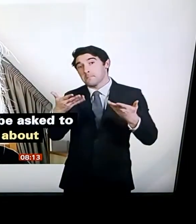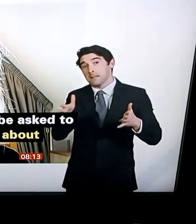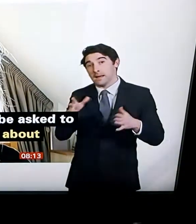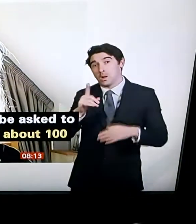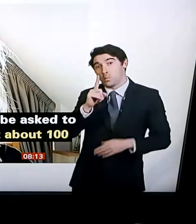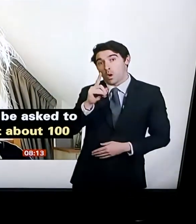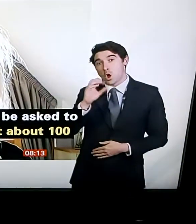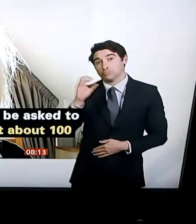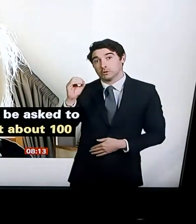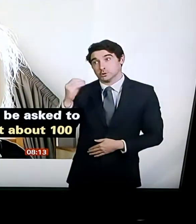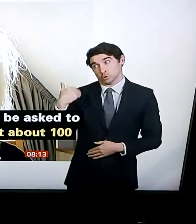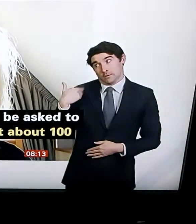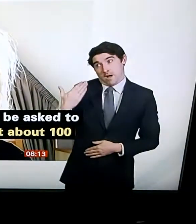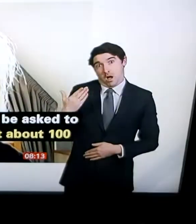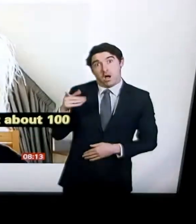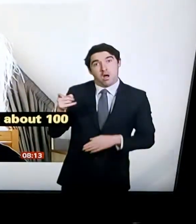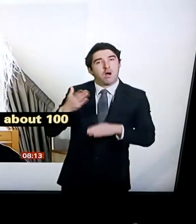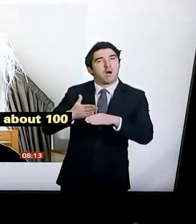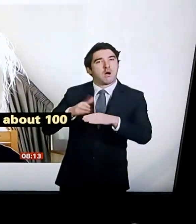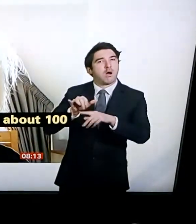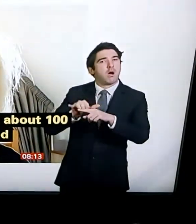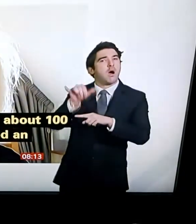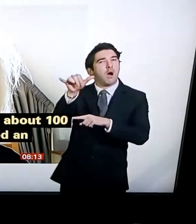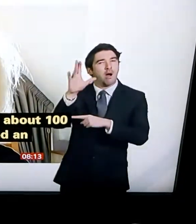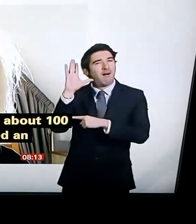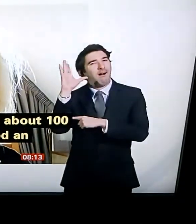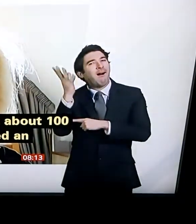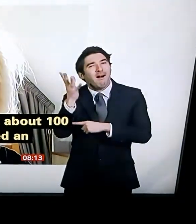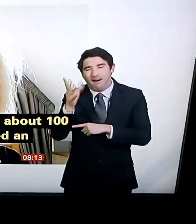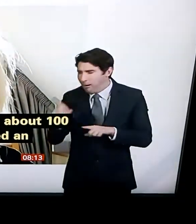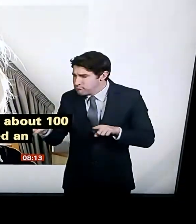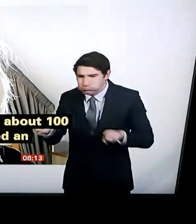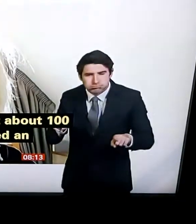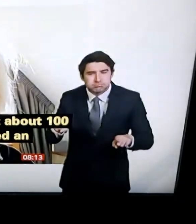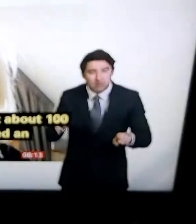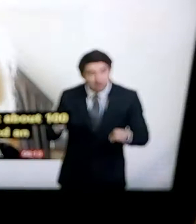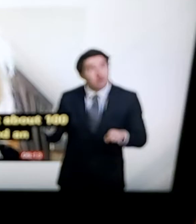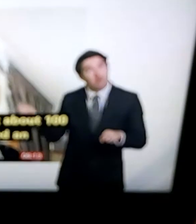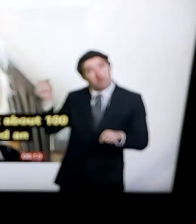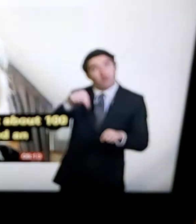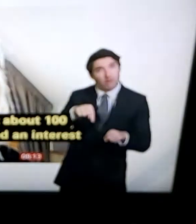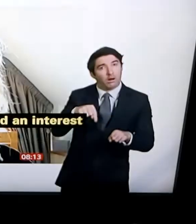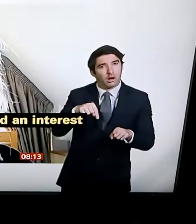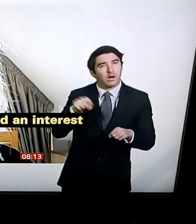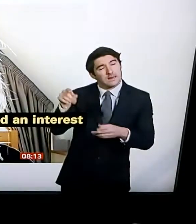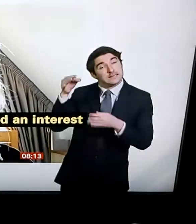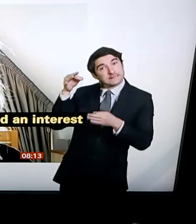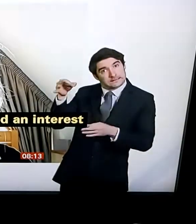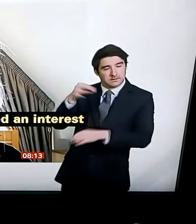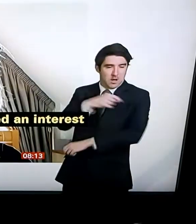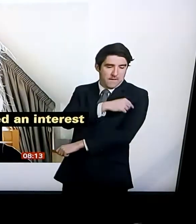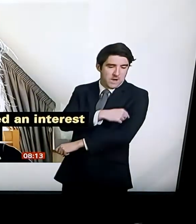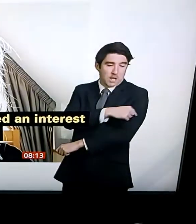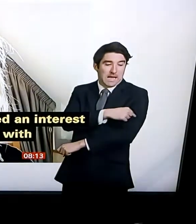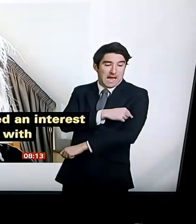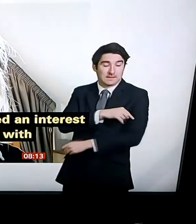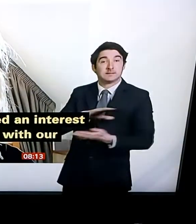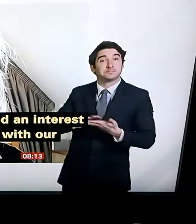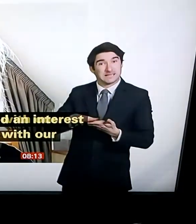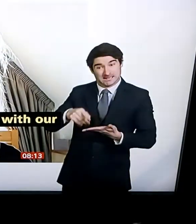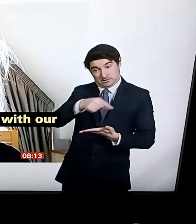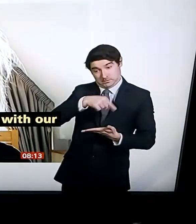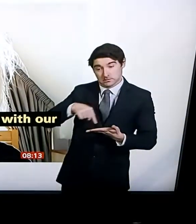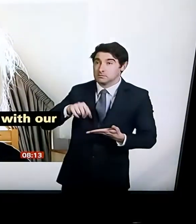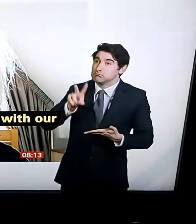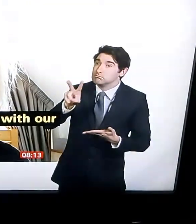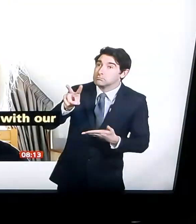working as part of our healthcare team. Obviously our doctors, nurses, our physios, all of them will be leading the healthcare